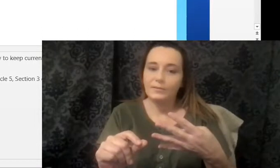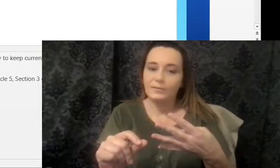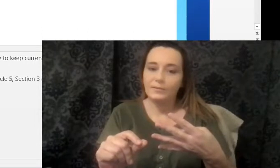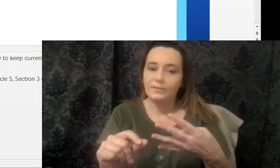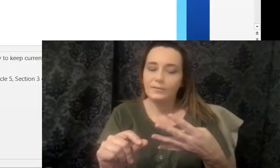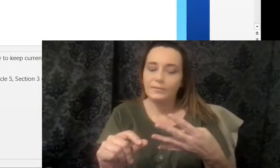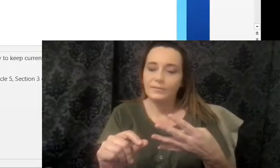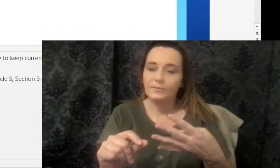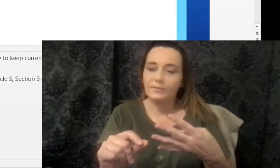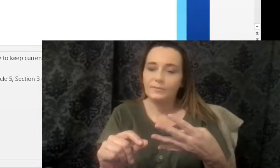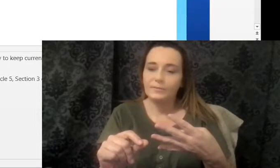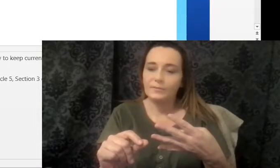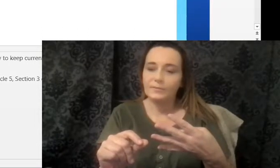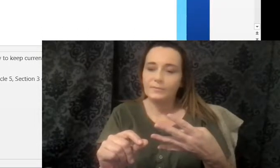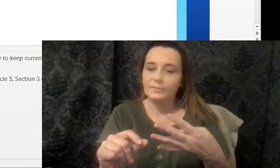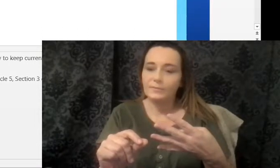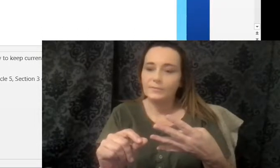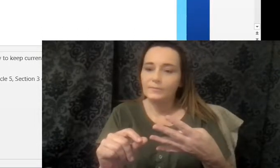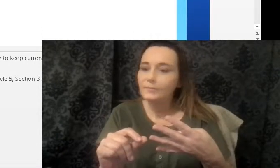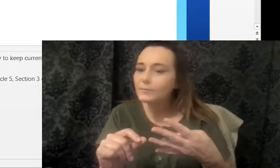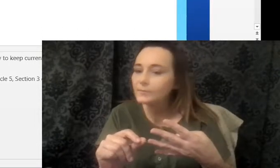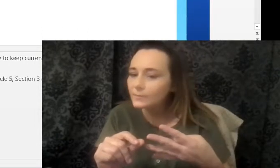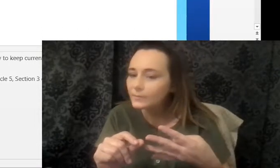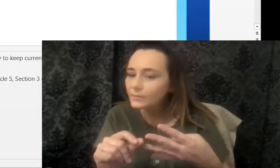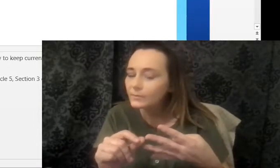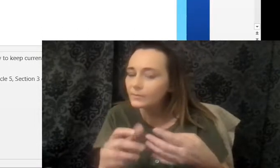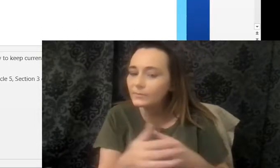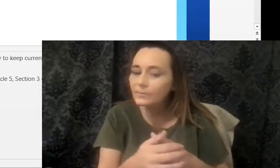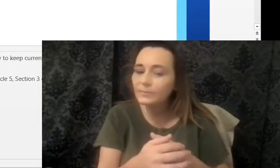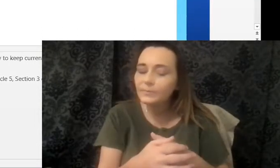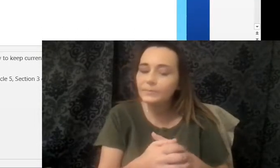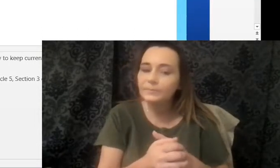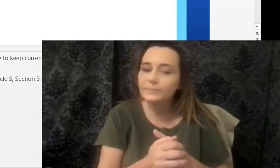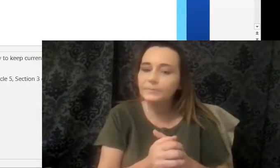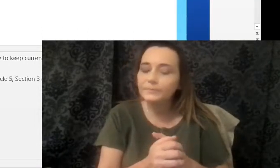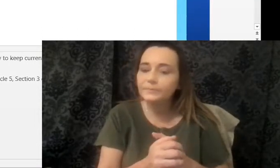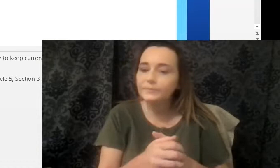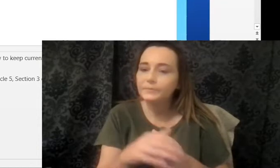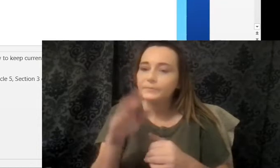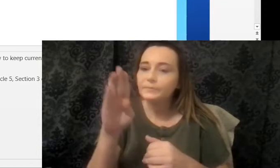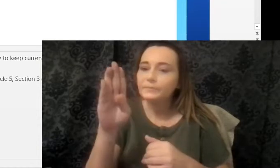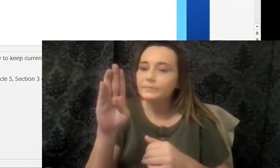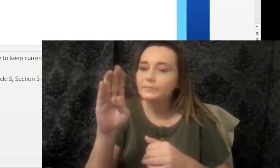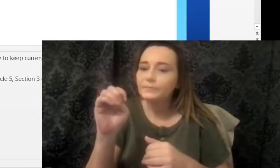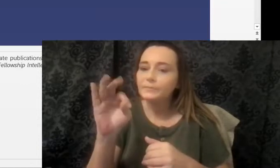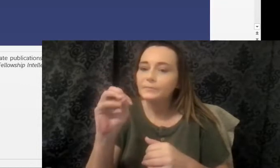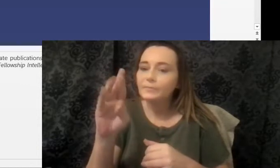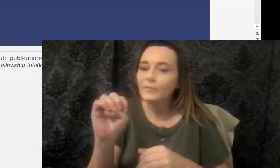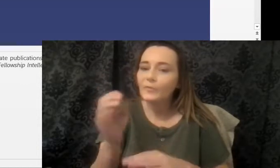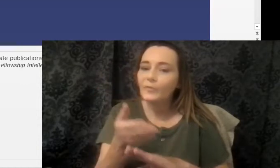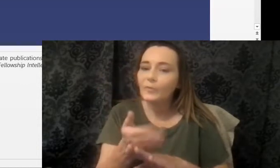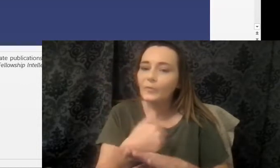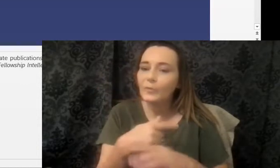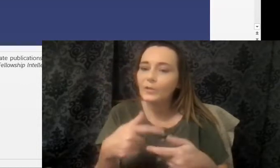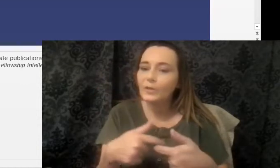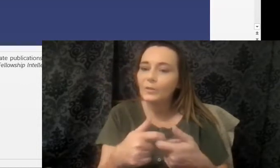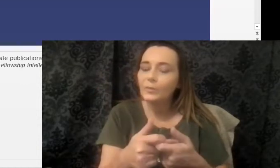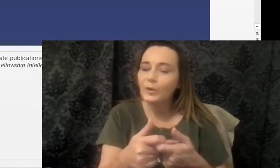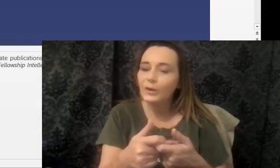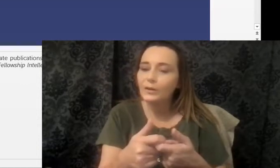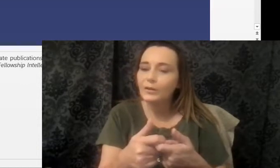please? Yes, absolutely. Go Just ahead. before we take a 15-minute break, which I definitely